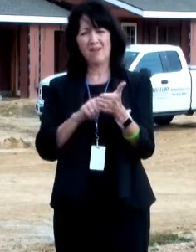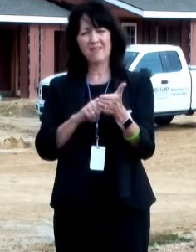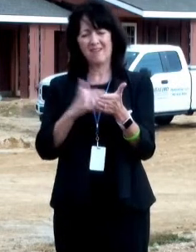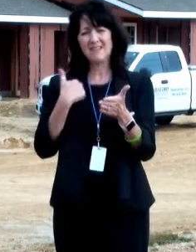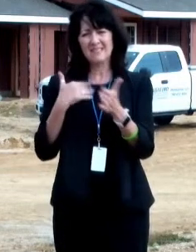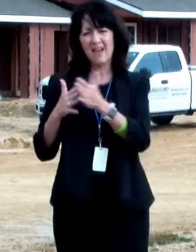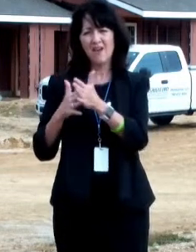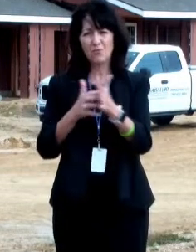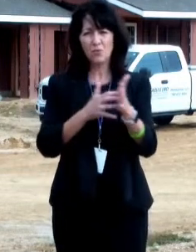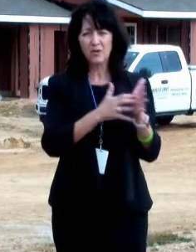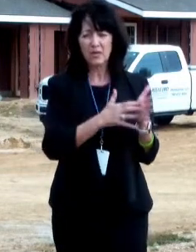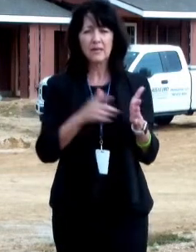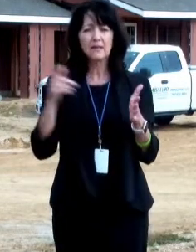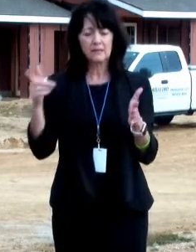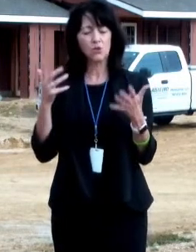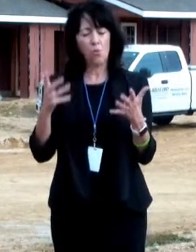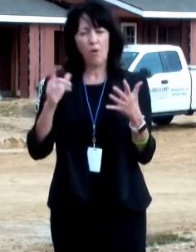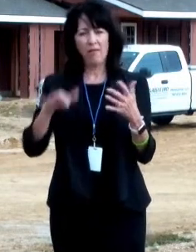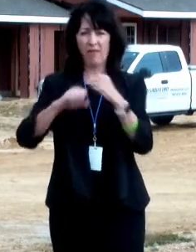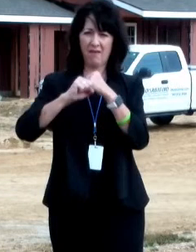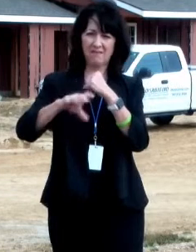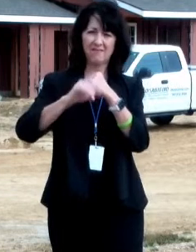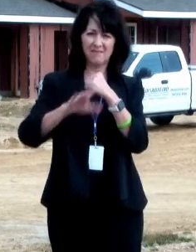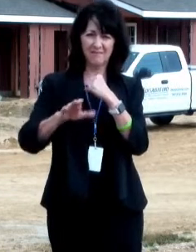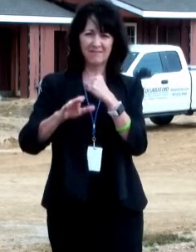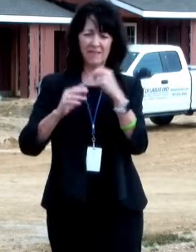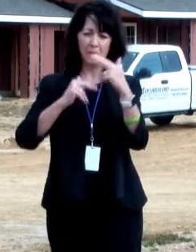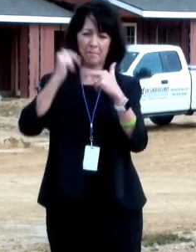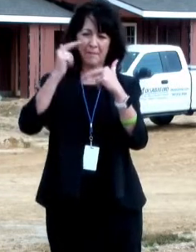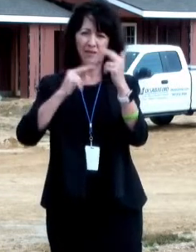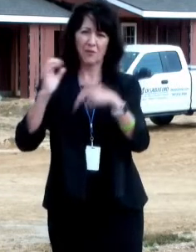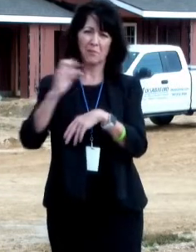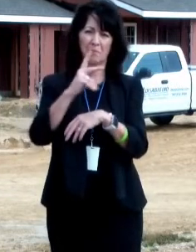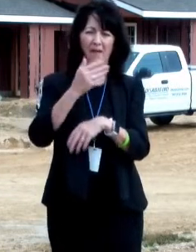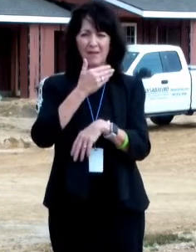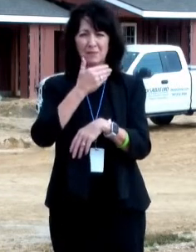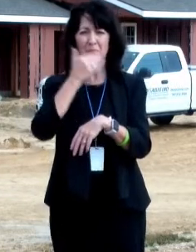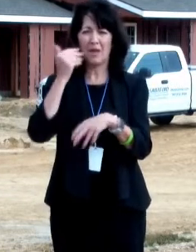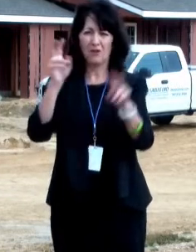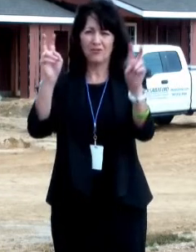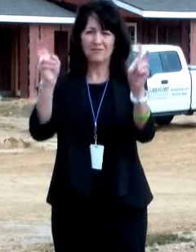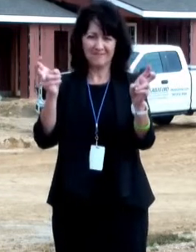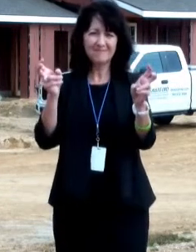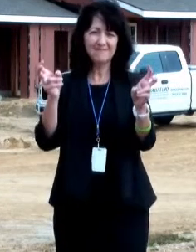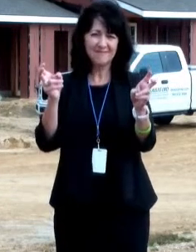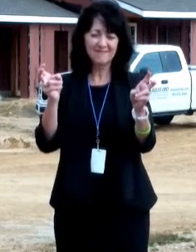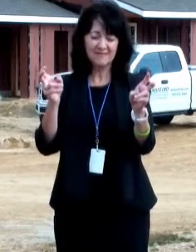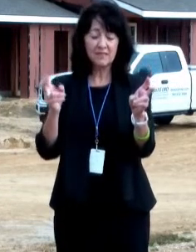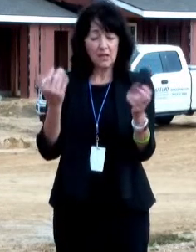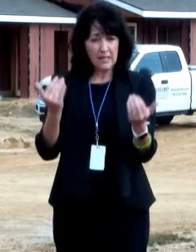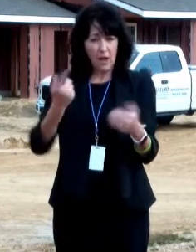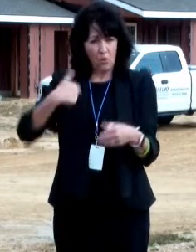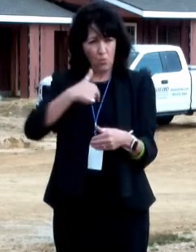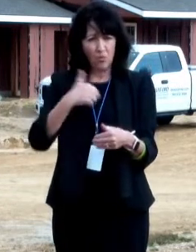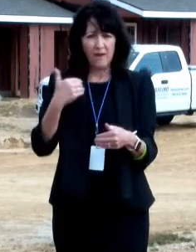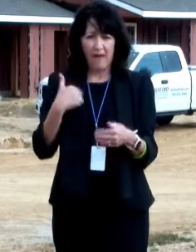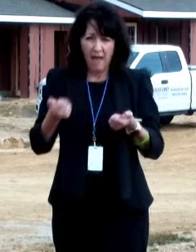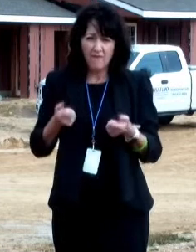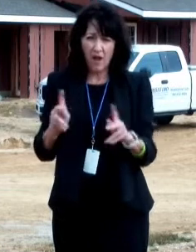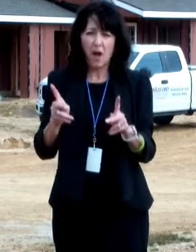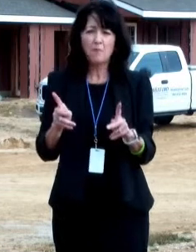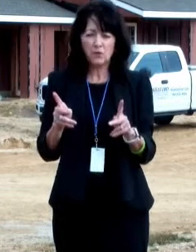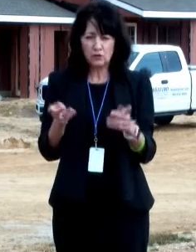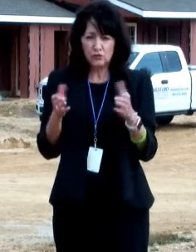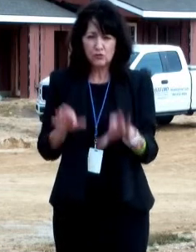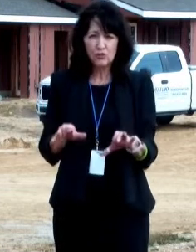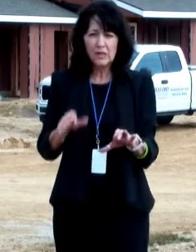us. And here, in this place, at this time, we have a chance to not just paper it over, not